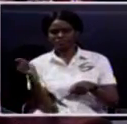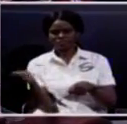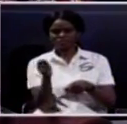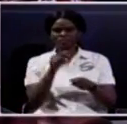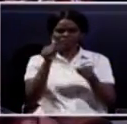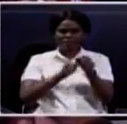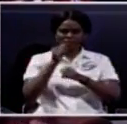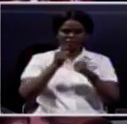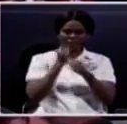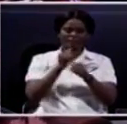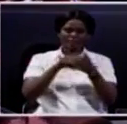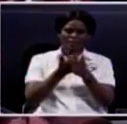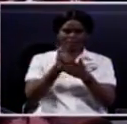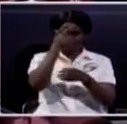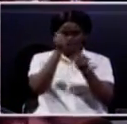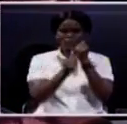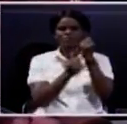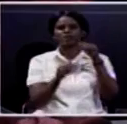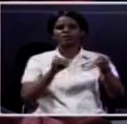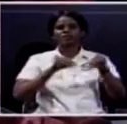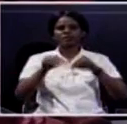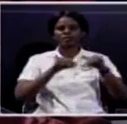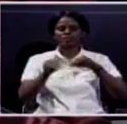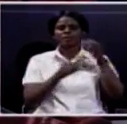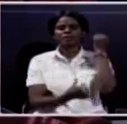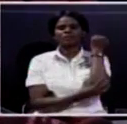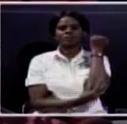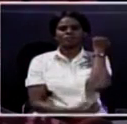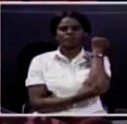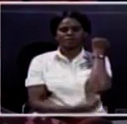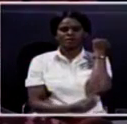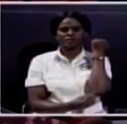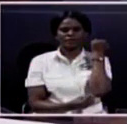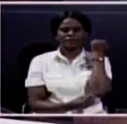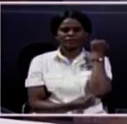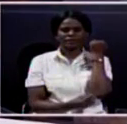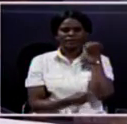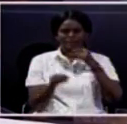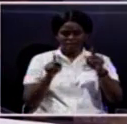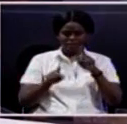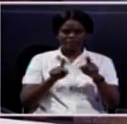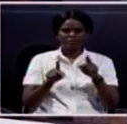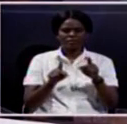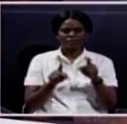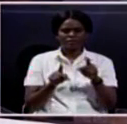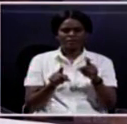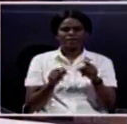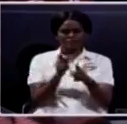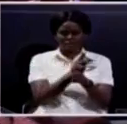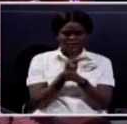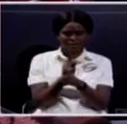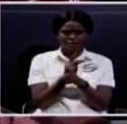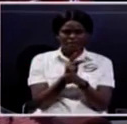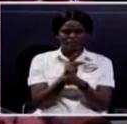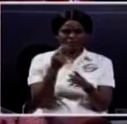it and- could be due to poor management. And so, if we reduce on the fees, people are going to be responsible to take care of